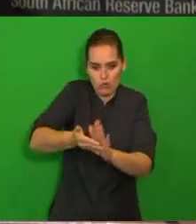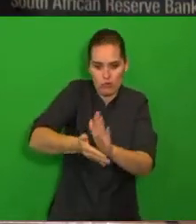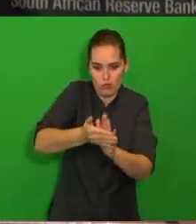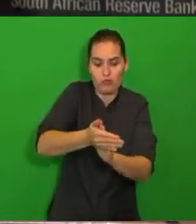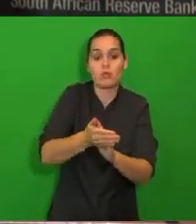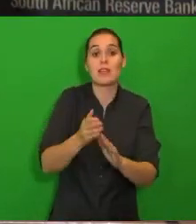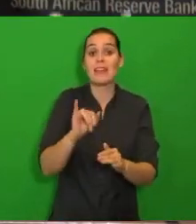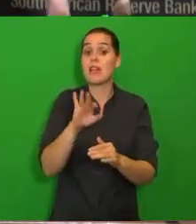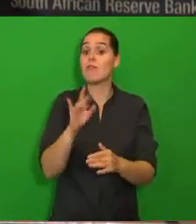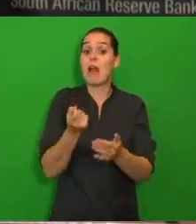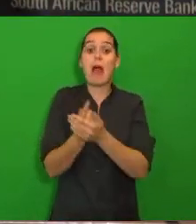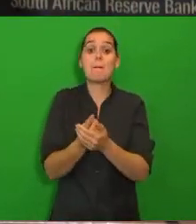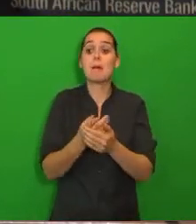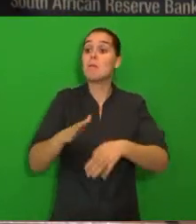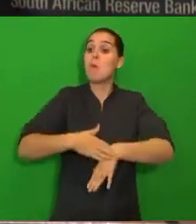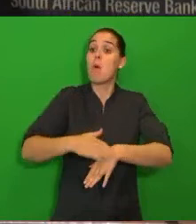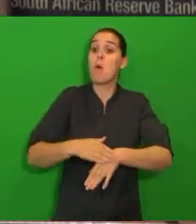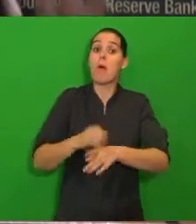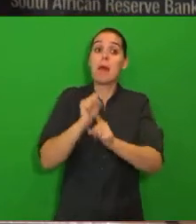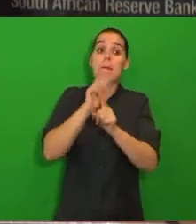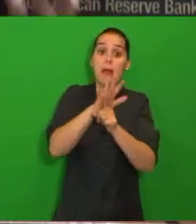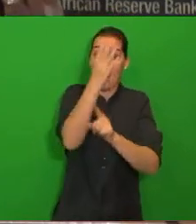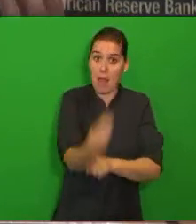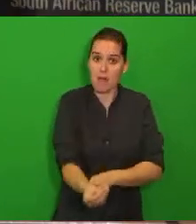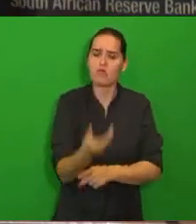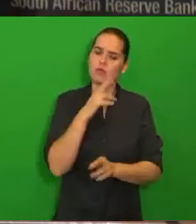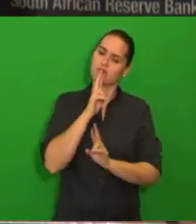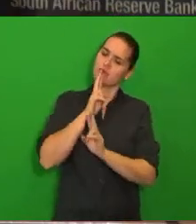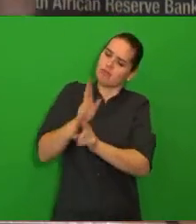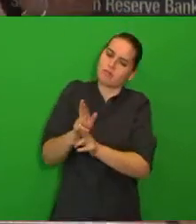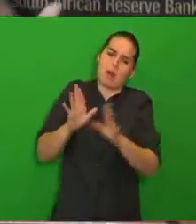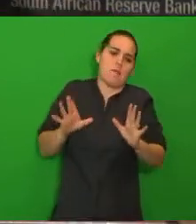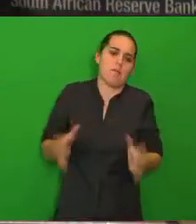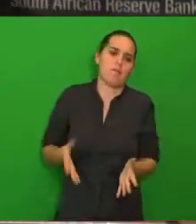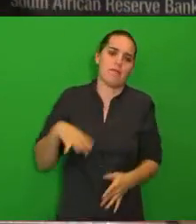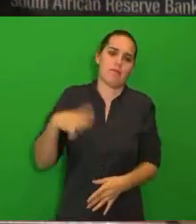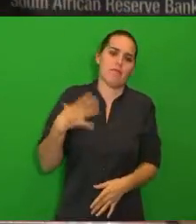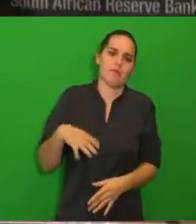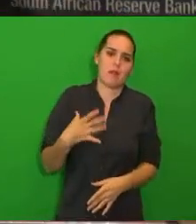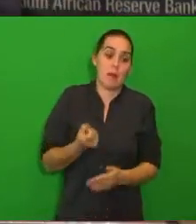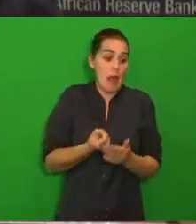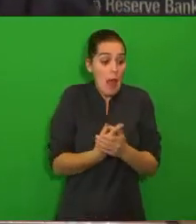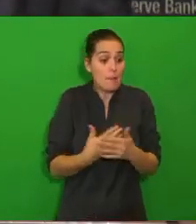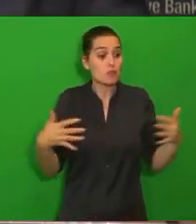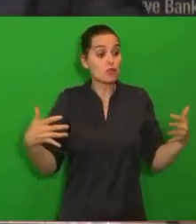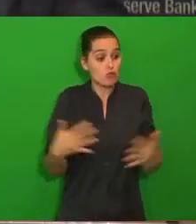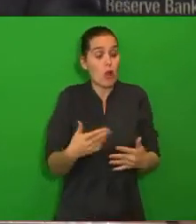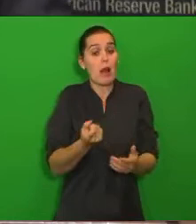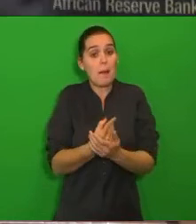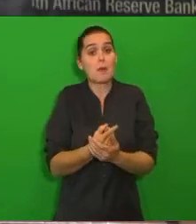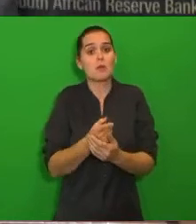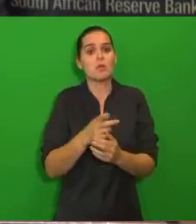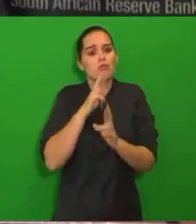any second round effects from such action, we will respond to the second round effects rather than to the actual